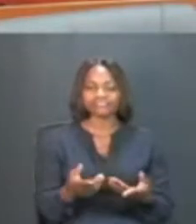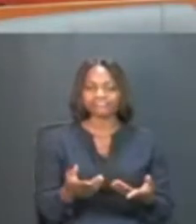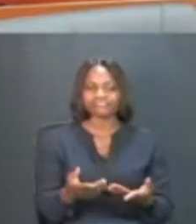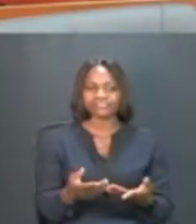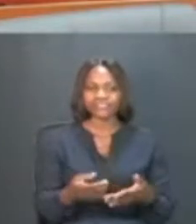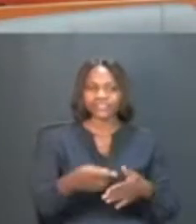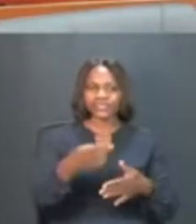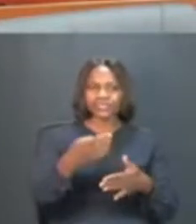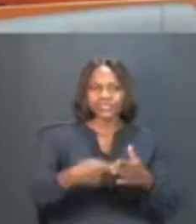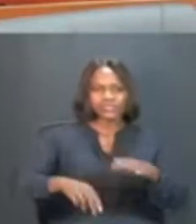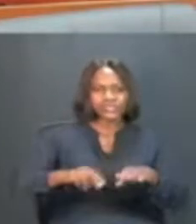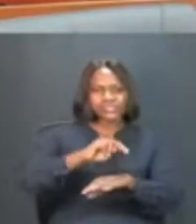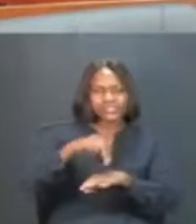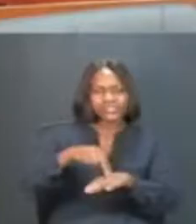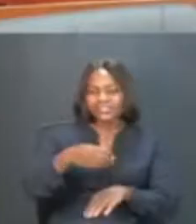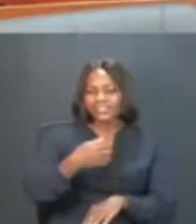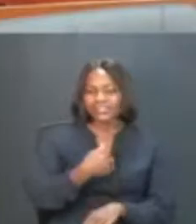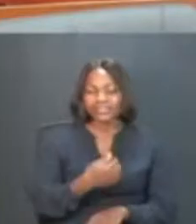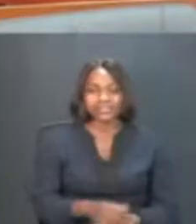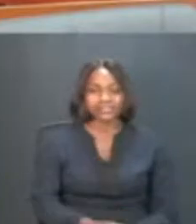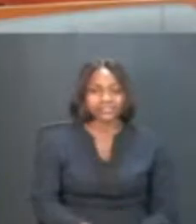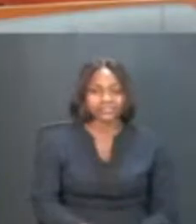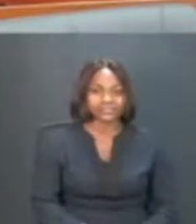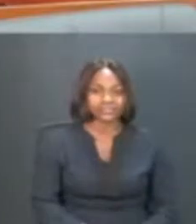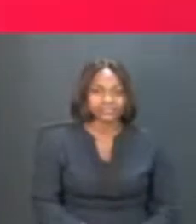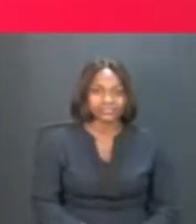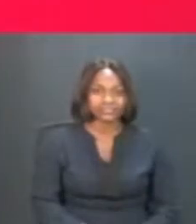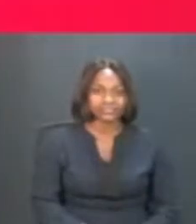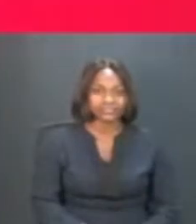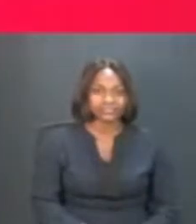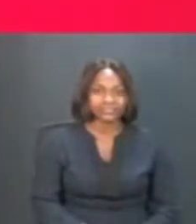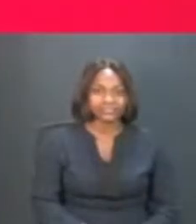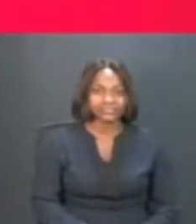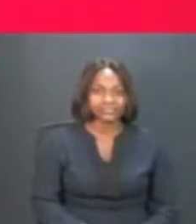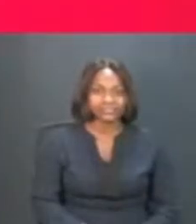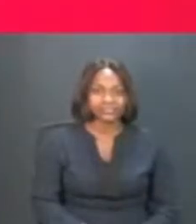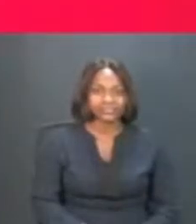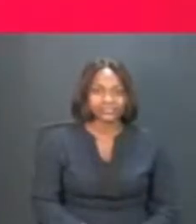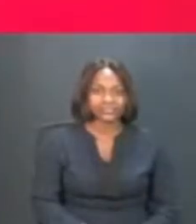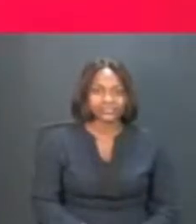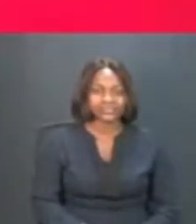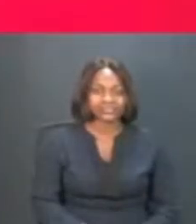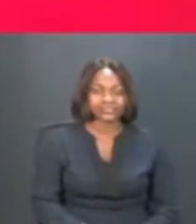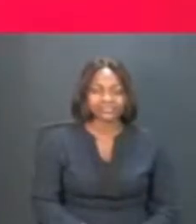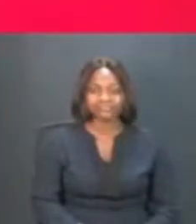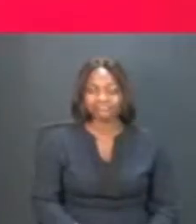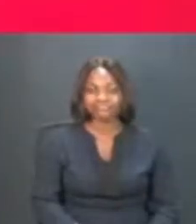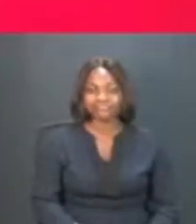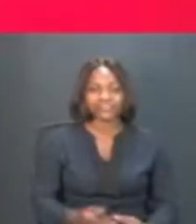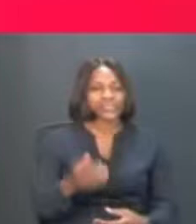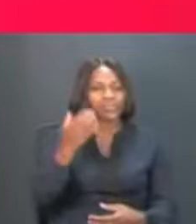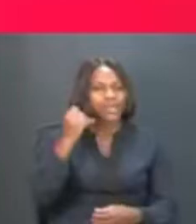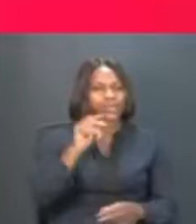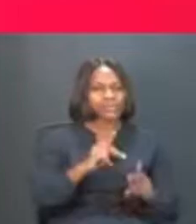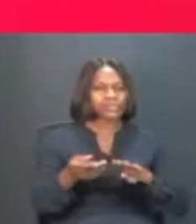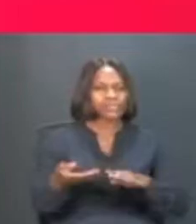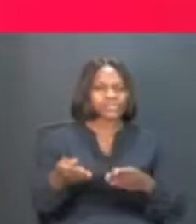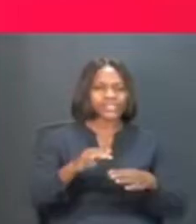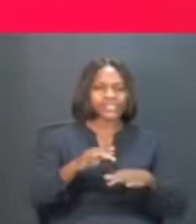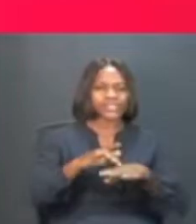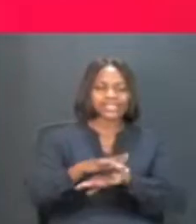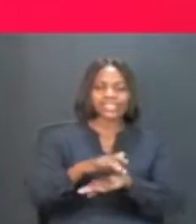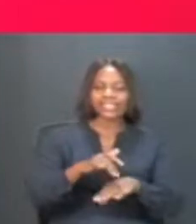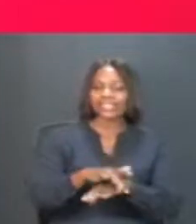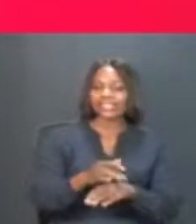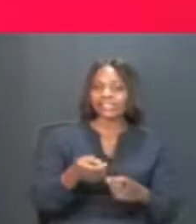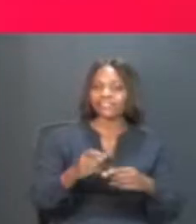cost to the nation as a result of early mortality from cancers.